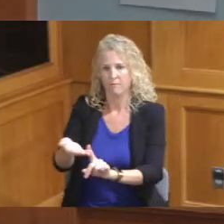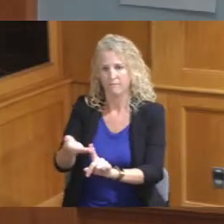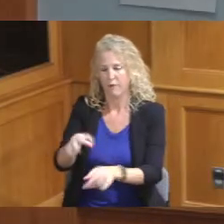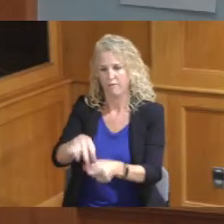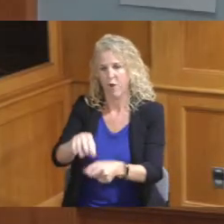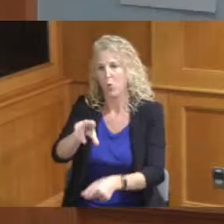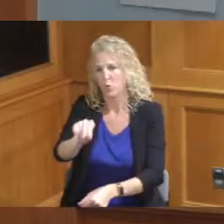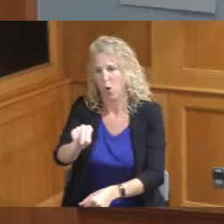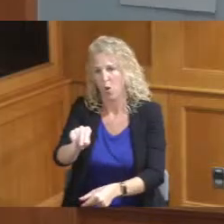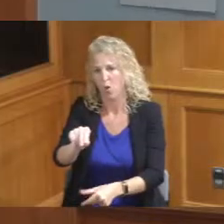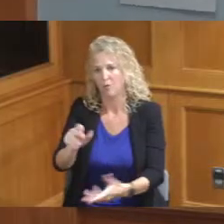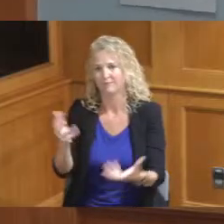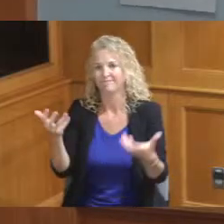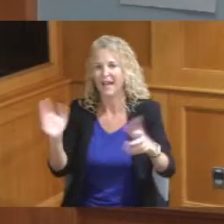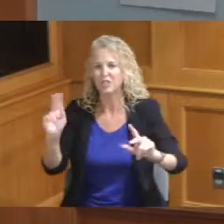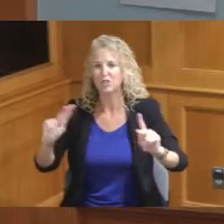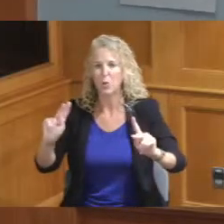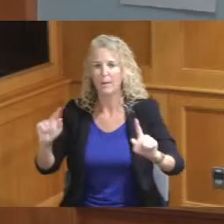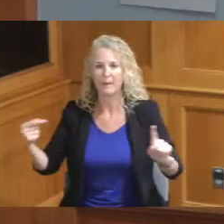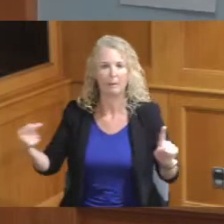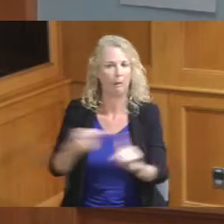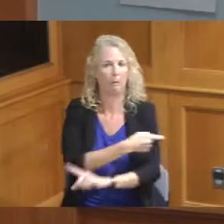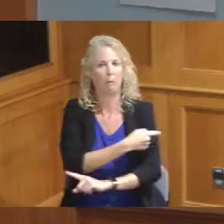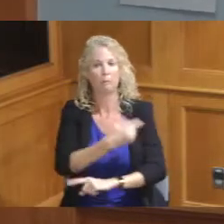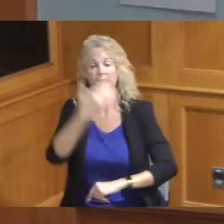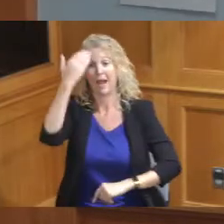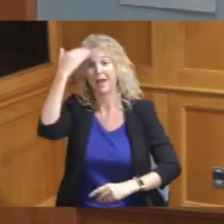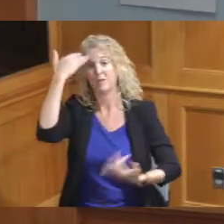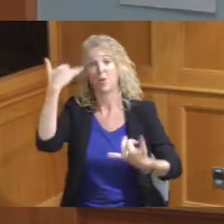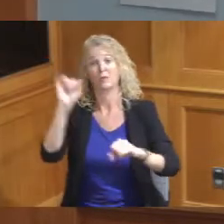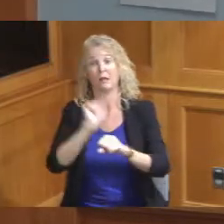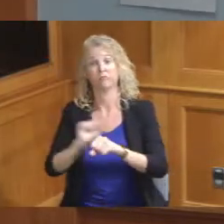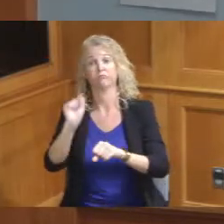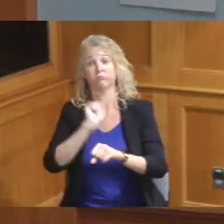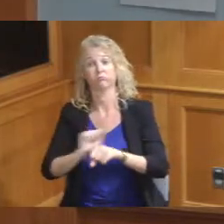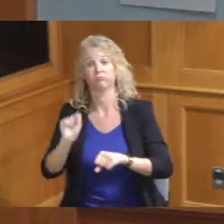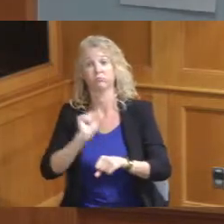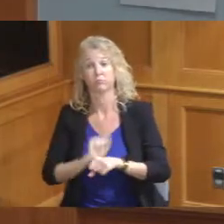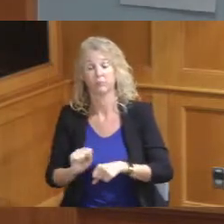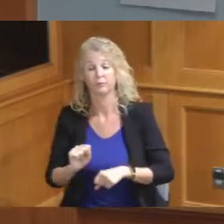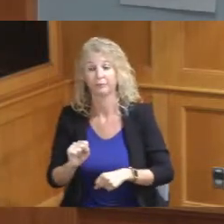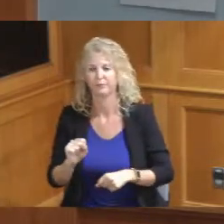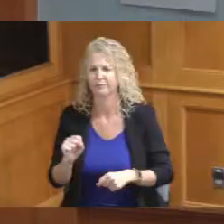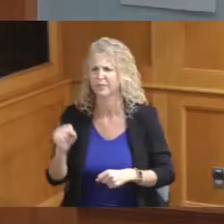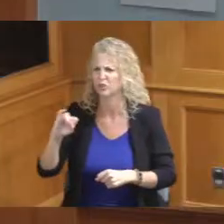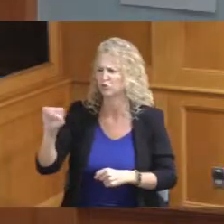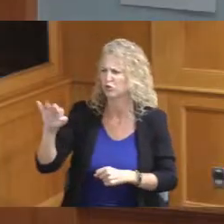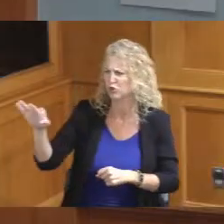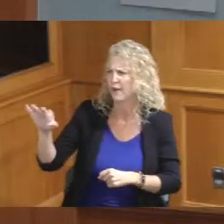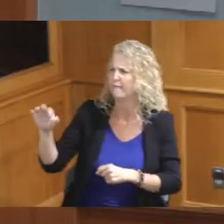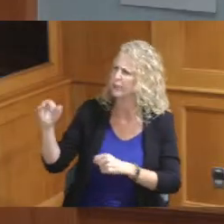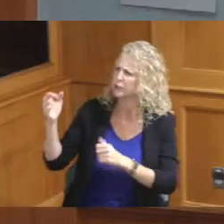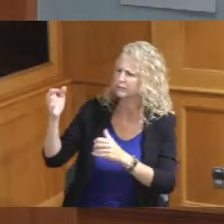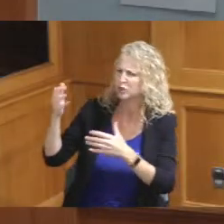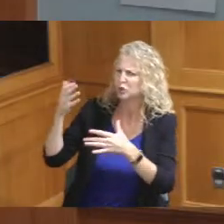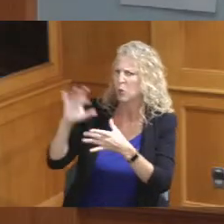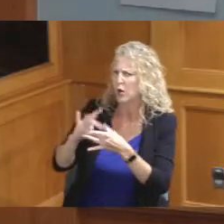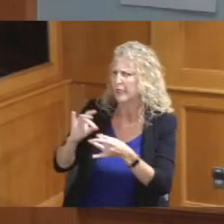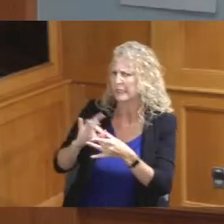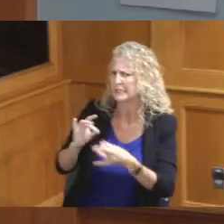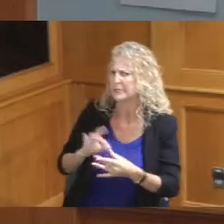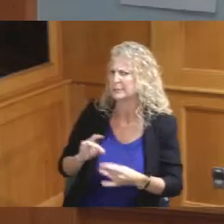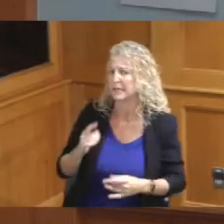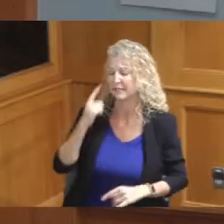I just don't want anybody derailing this deal. I know that you guys still have some work to do. And you quantified a lot of things, Jeff. What I have trouble